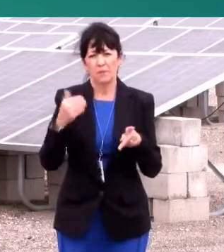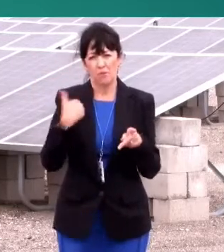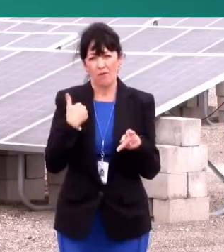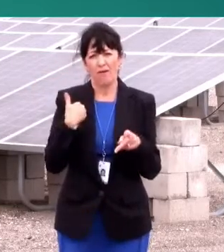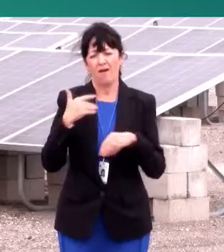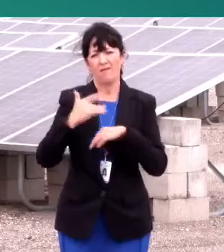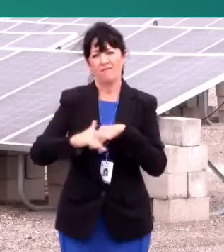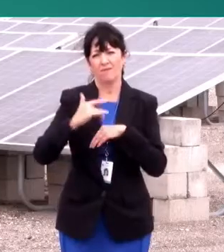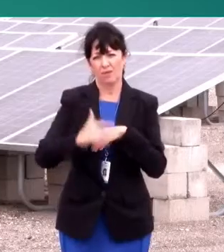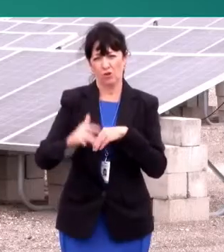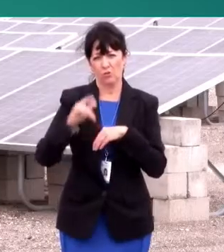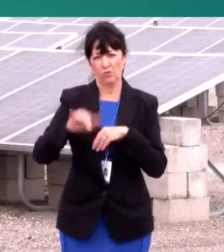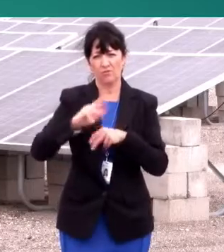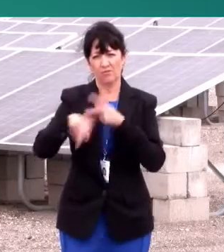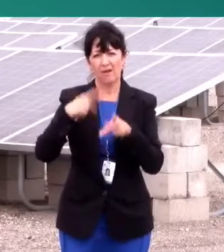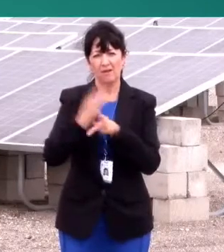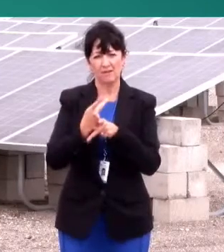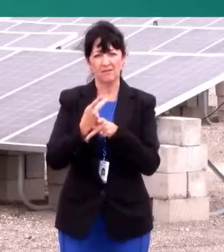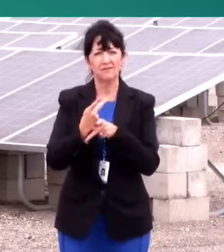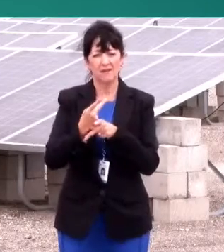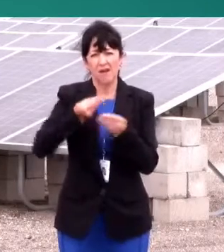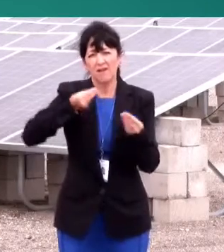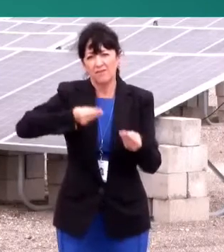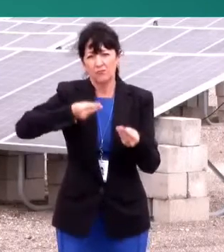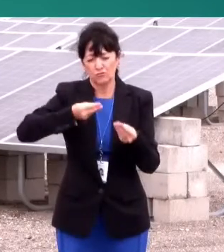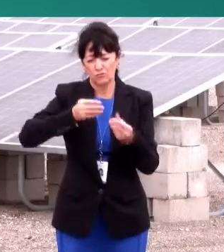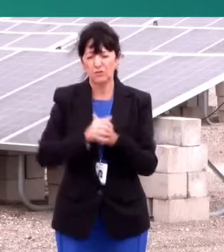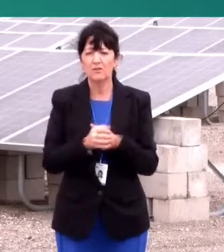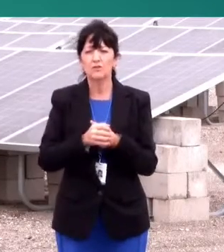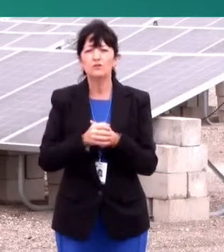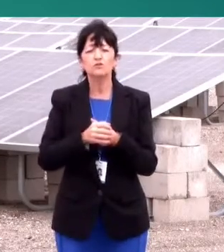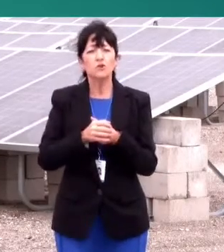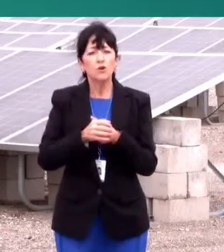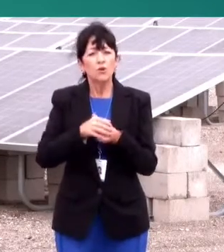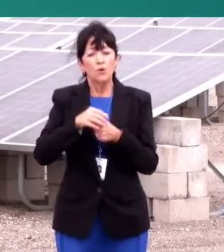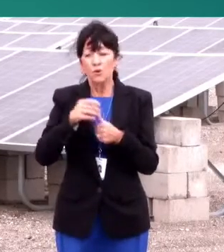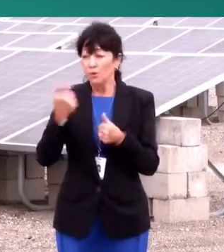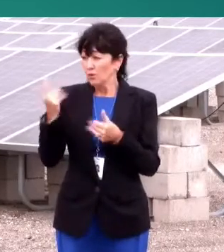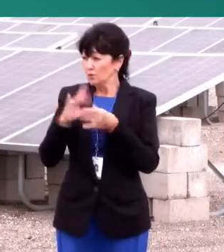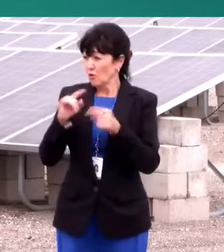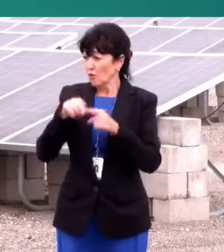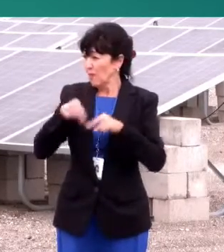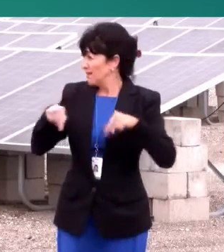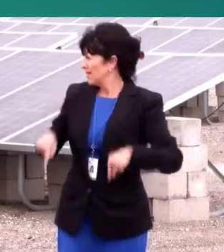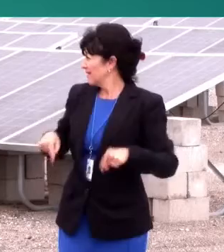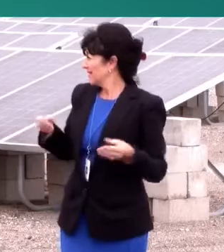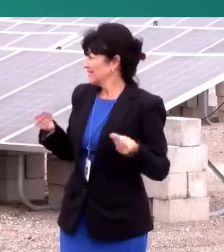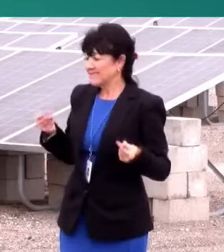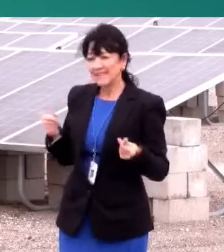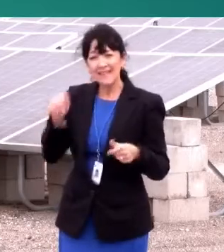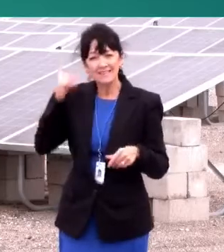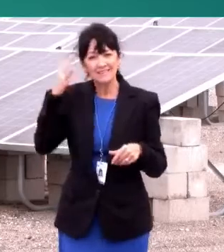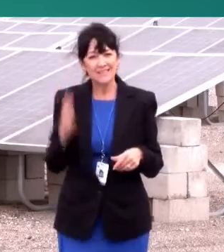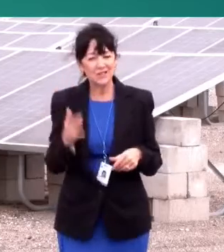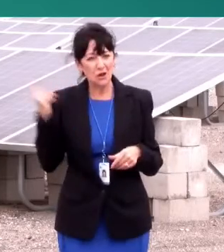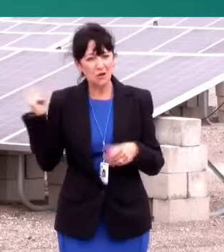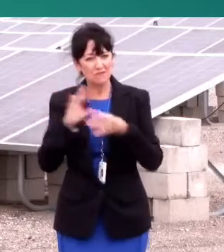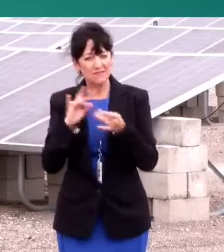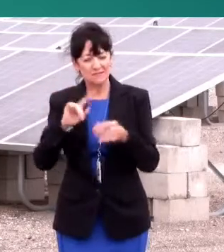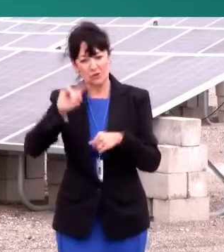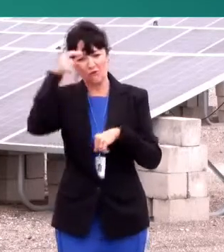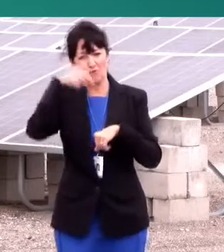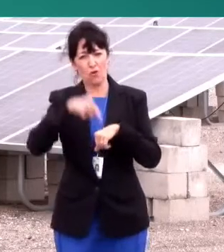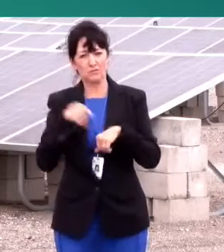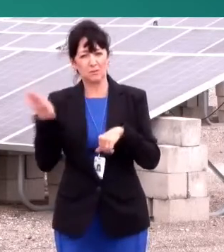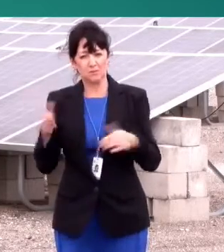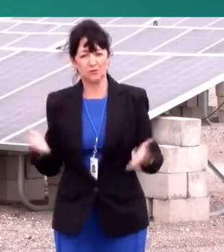it's critically important. And Jesse, you were talking about this land, and Governor, you had said you had was kind of the first time you were down in this